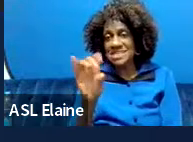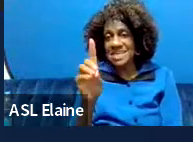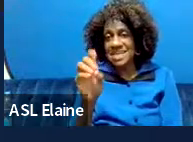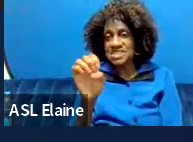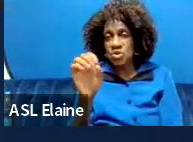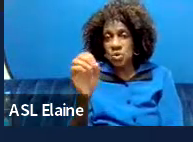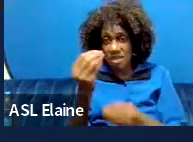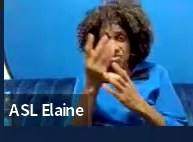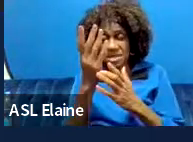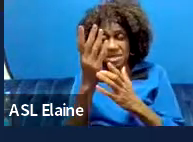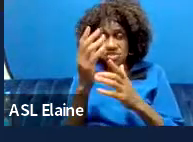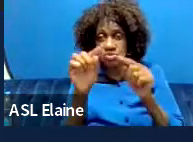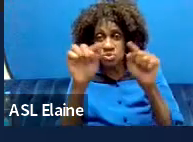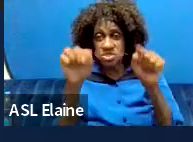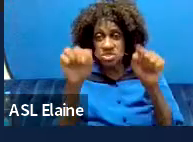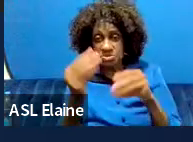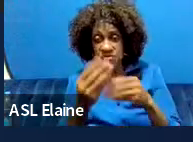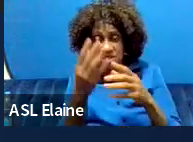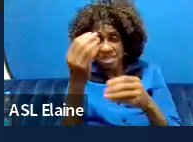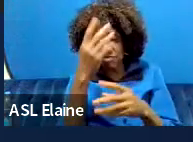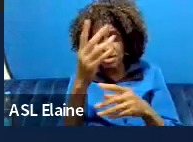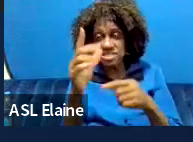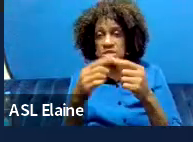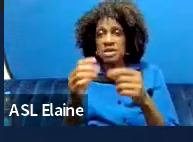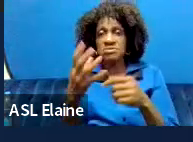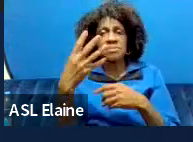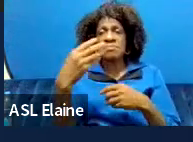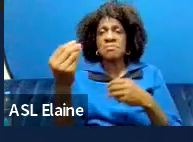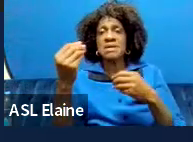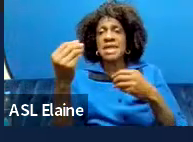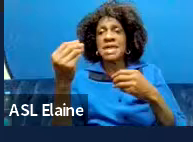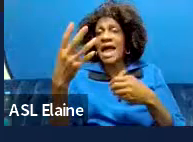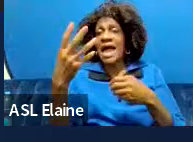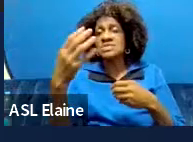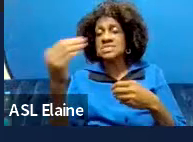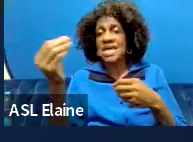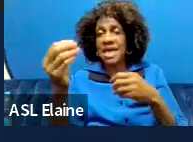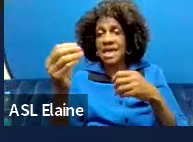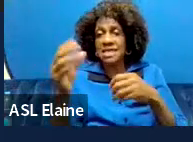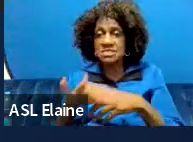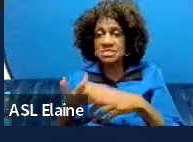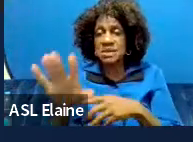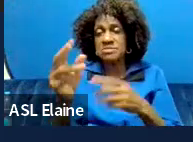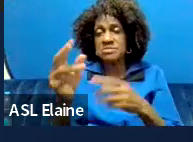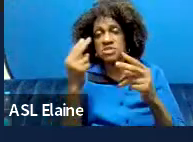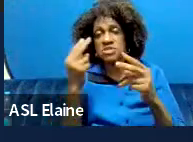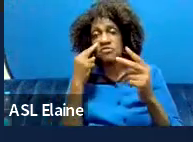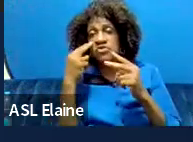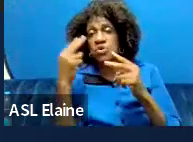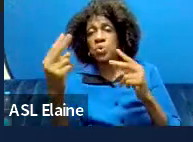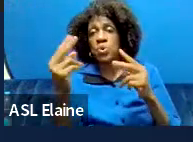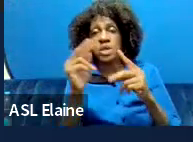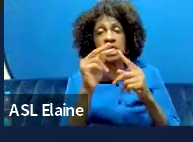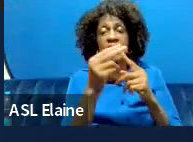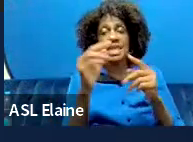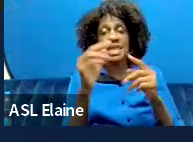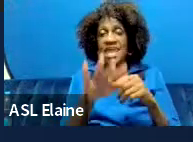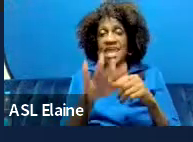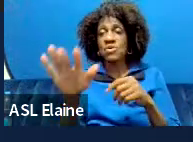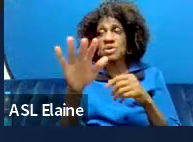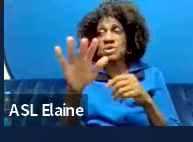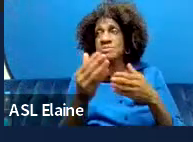that are providing you information about a large outdoor space, maybe it's a viewing area providing you information about